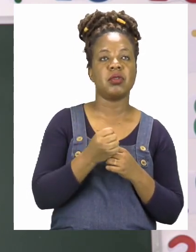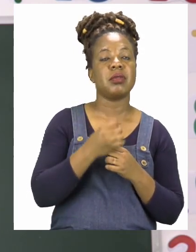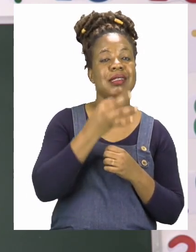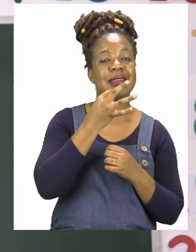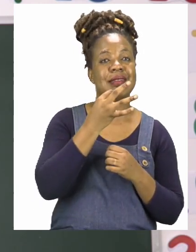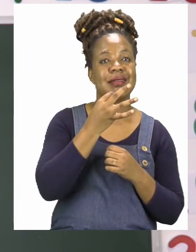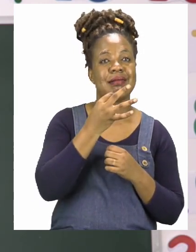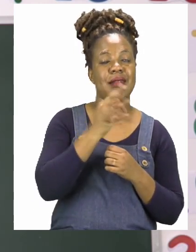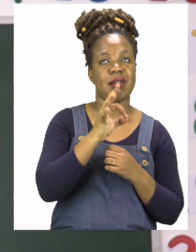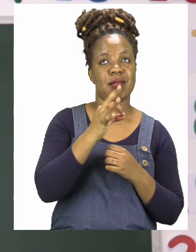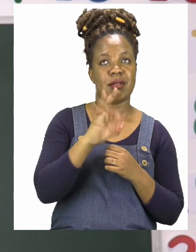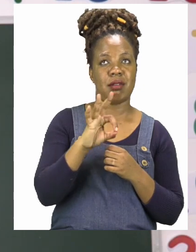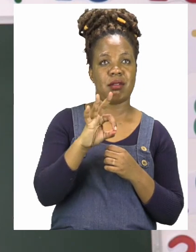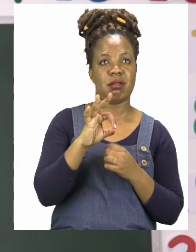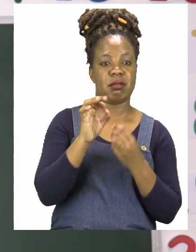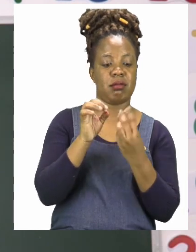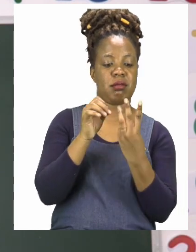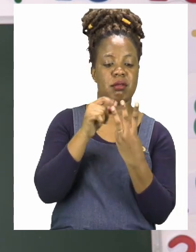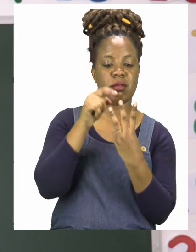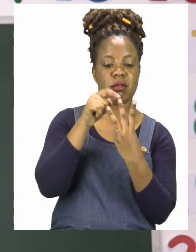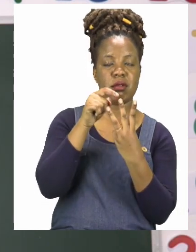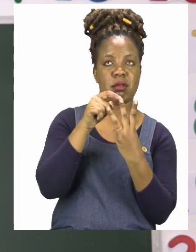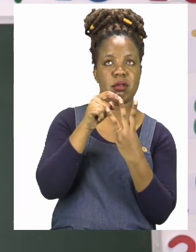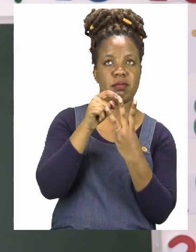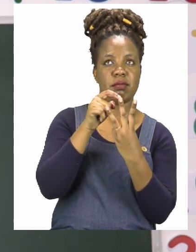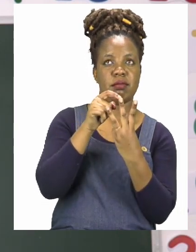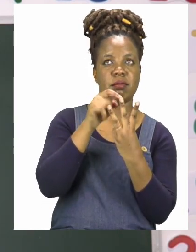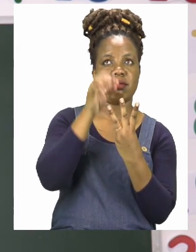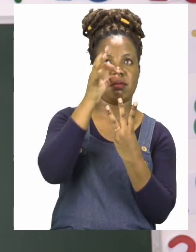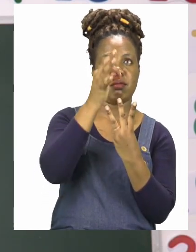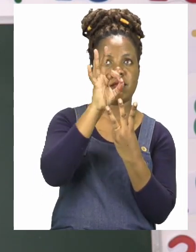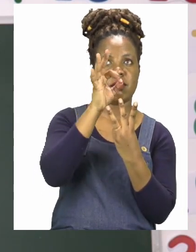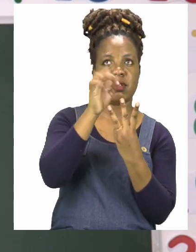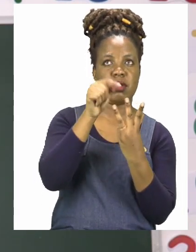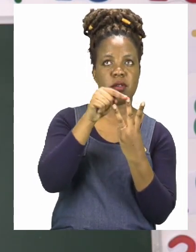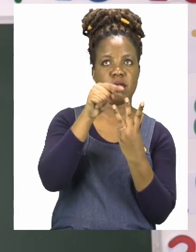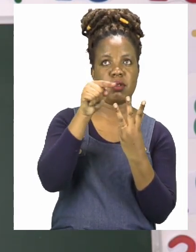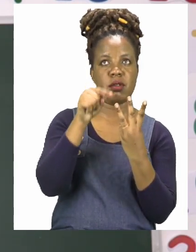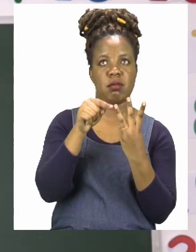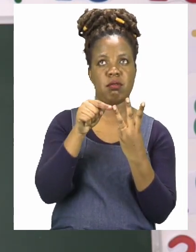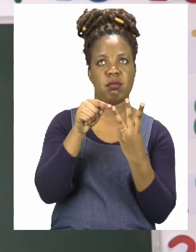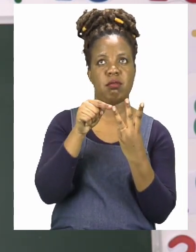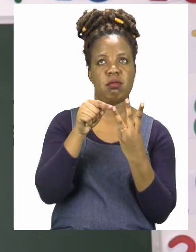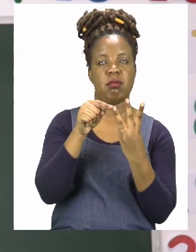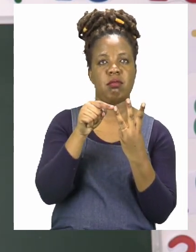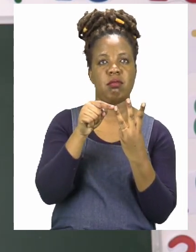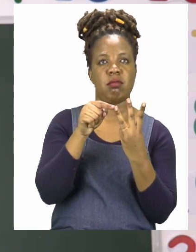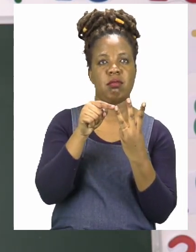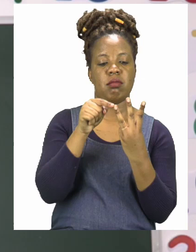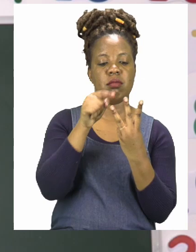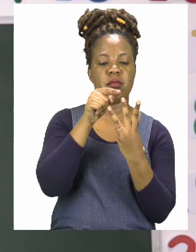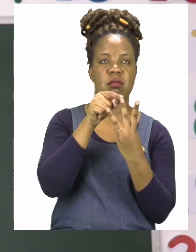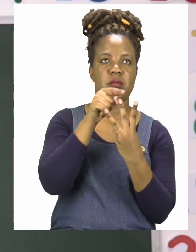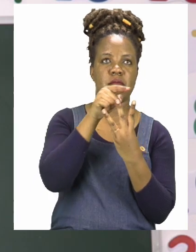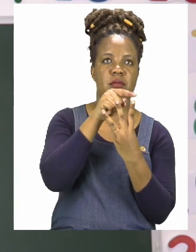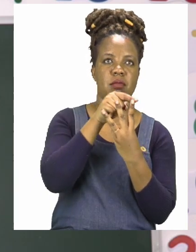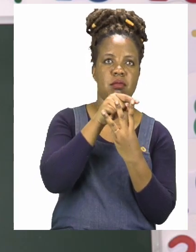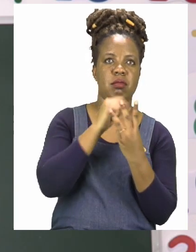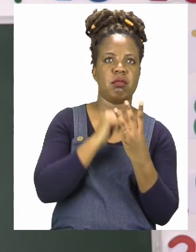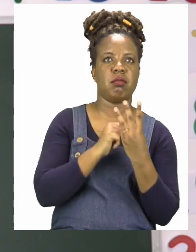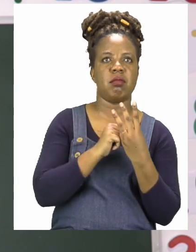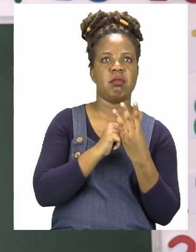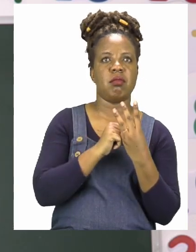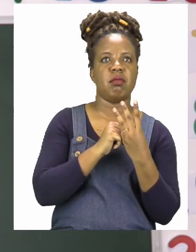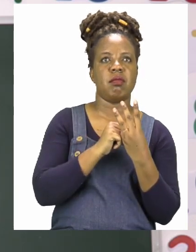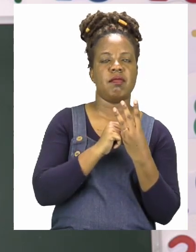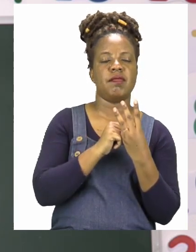99. So the number we're going to start looking for first is the one in front of 99. And because we have a 9 here,